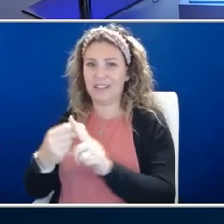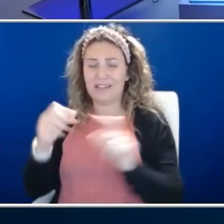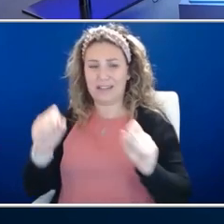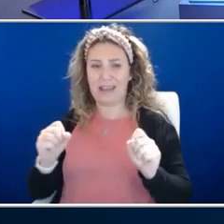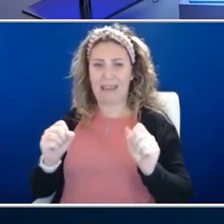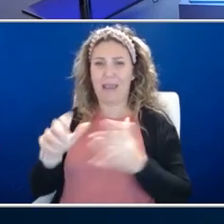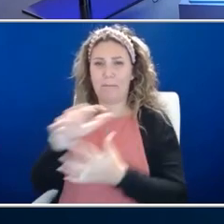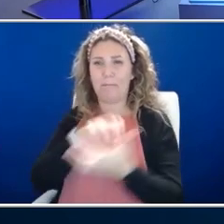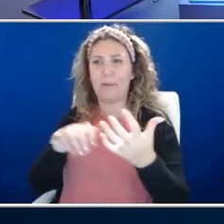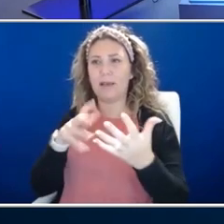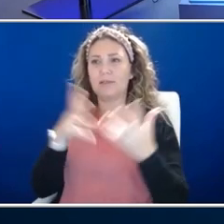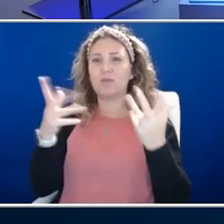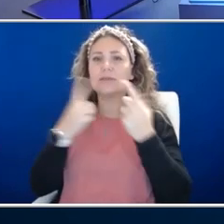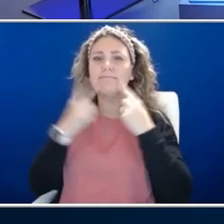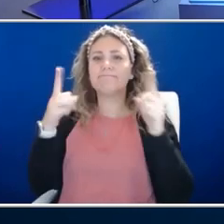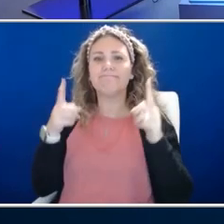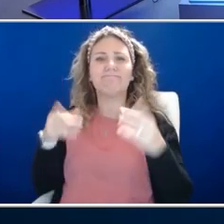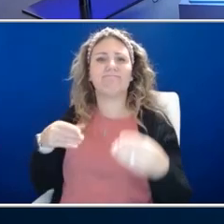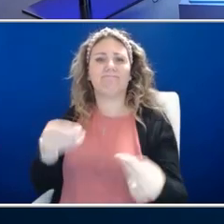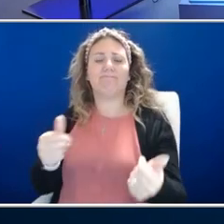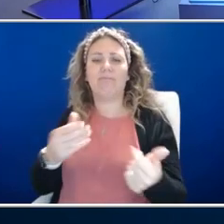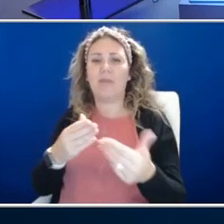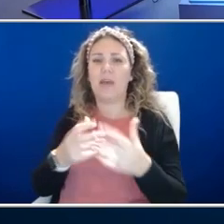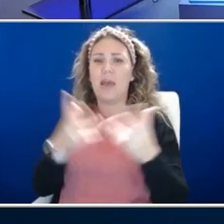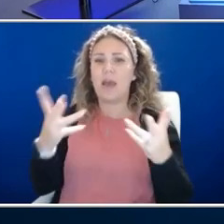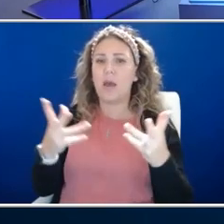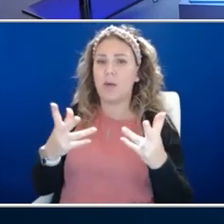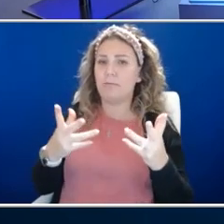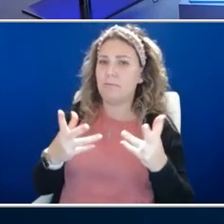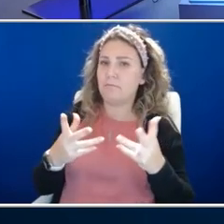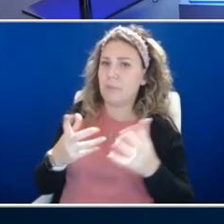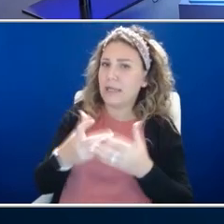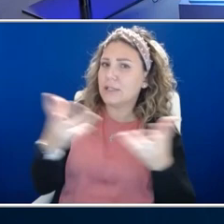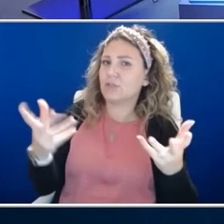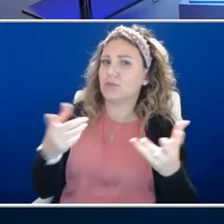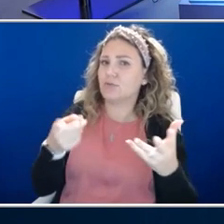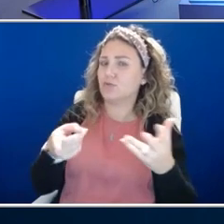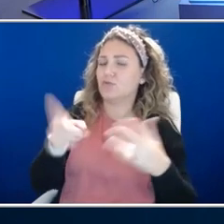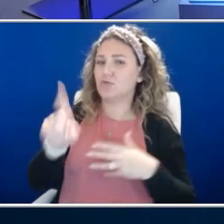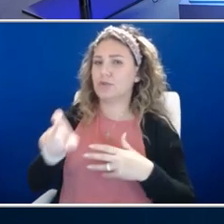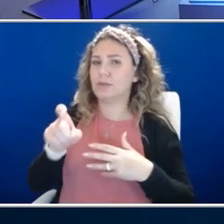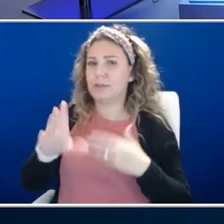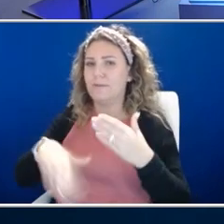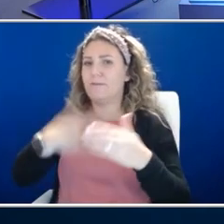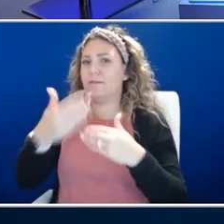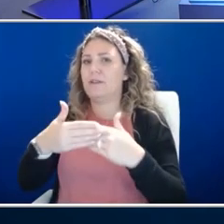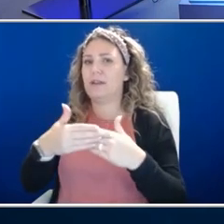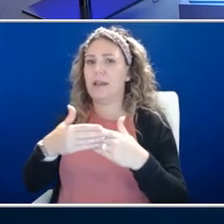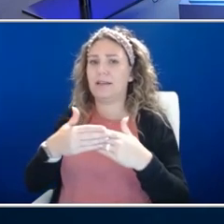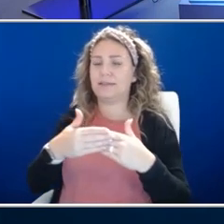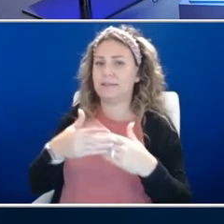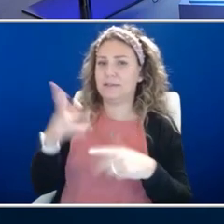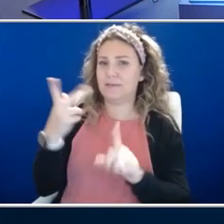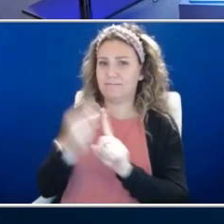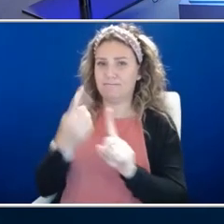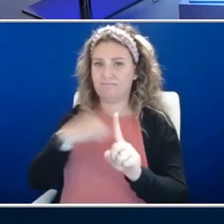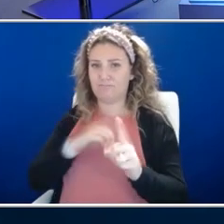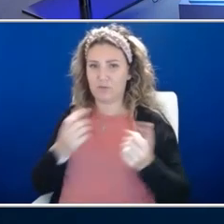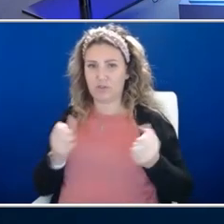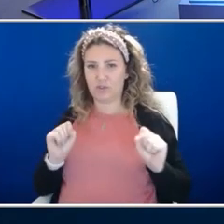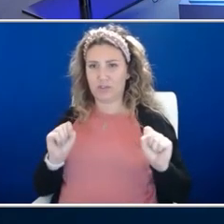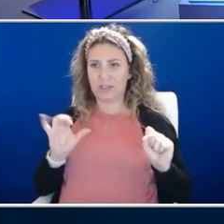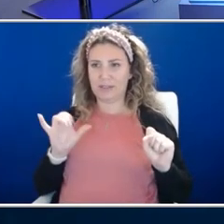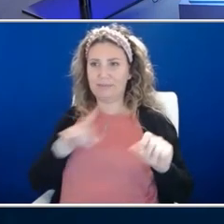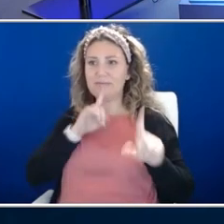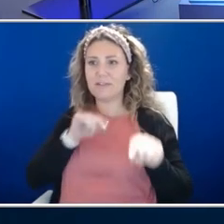what's the efficacy and how many doses of the next generation vaccine should we get? Yeah, I think we tried to tackle this question a little earlier,